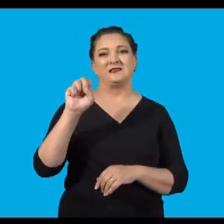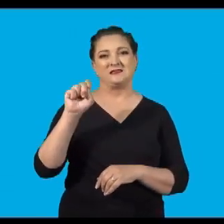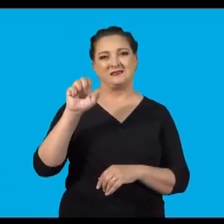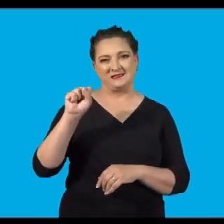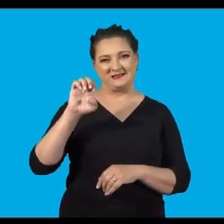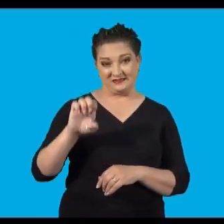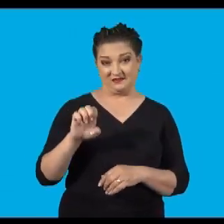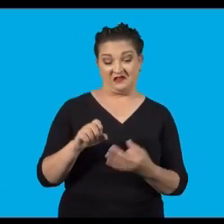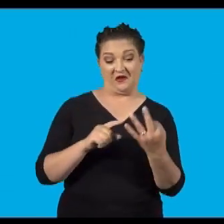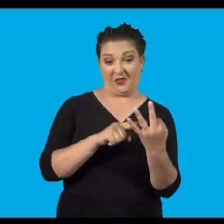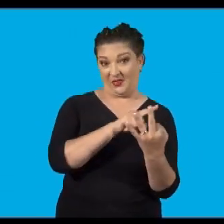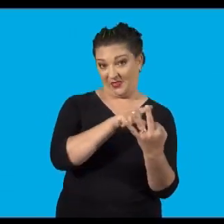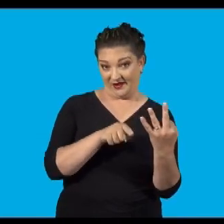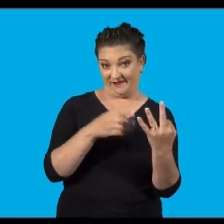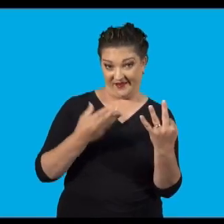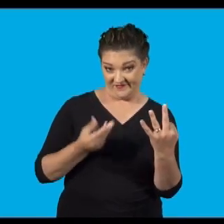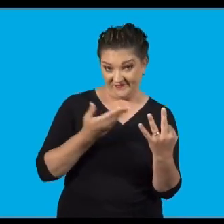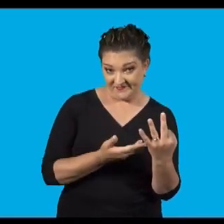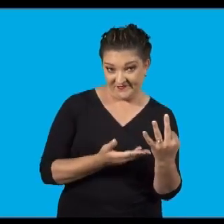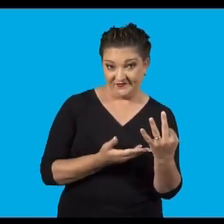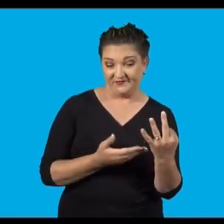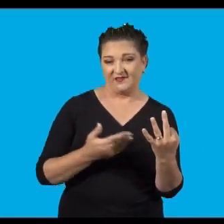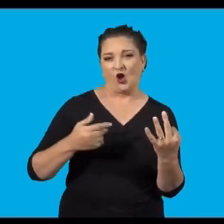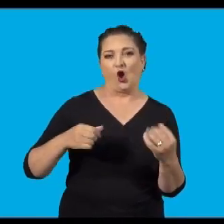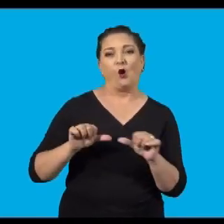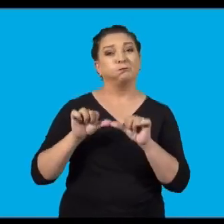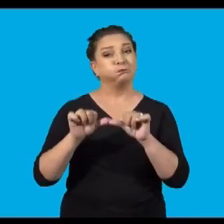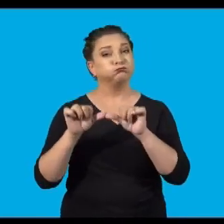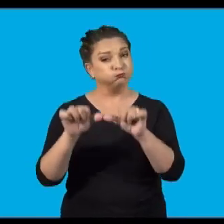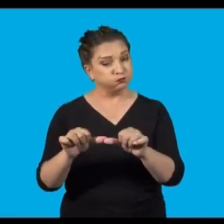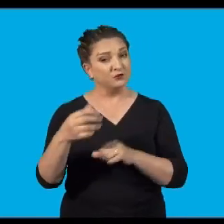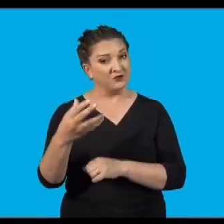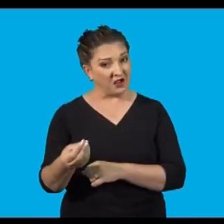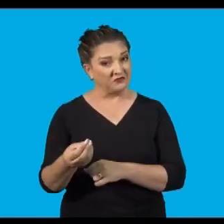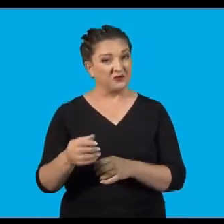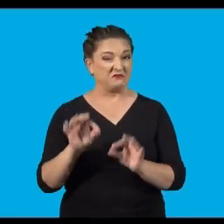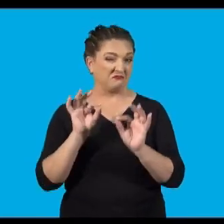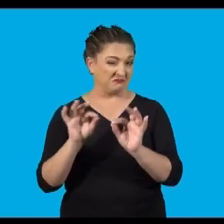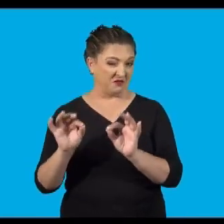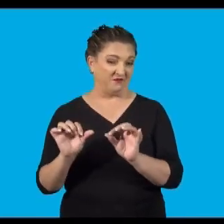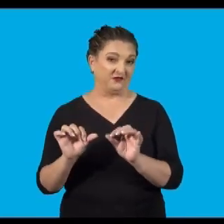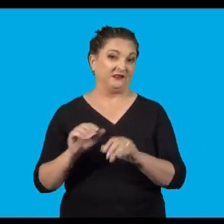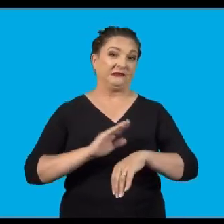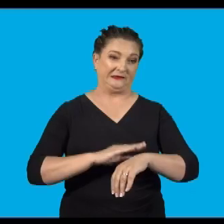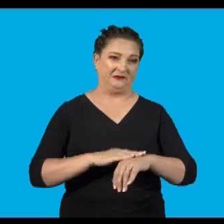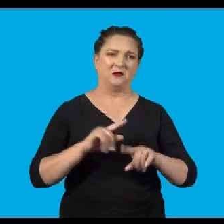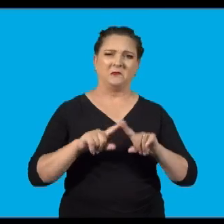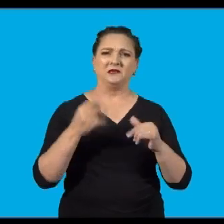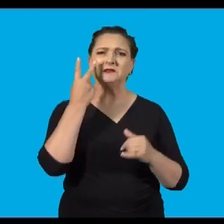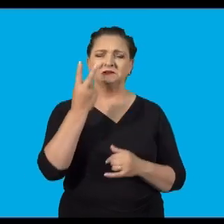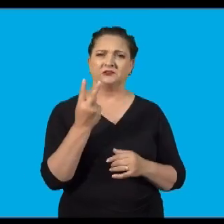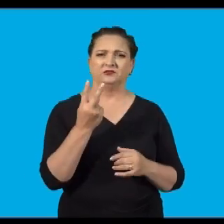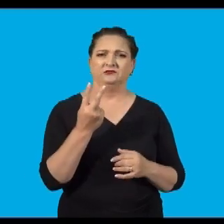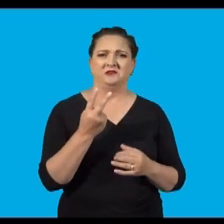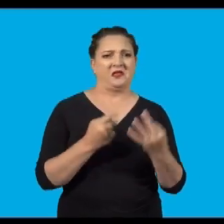tense. There are 3 basic tenses, all right? But remember, we also have the continuous as well as the perfect tense. So let's just break